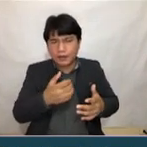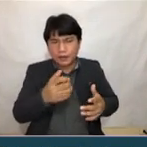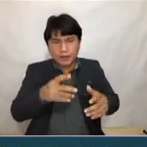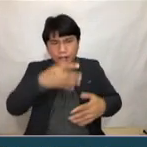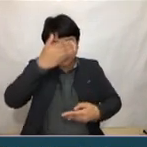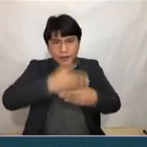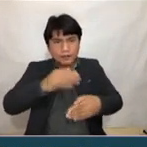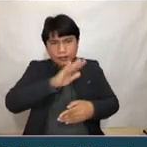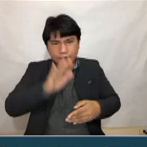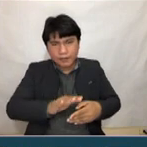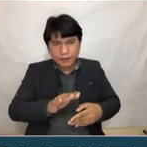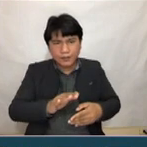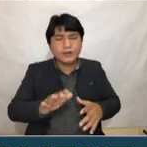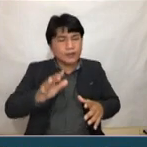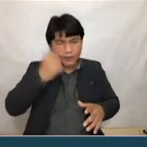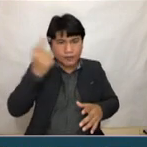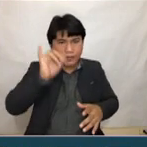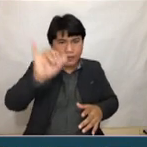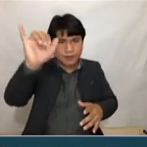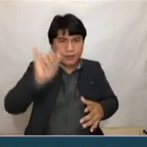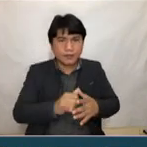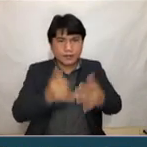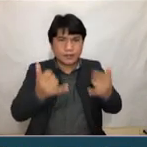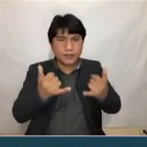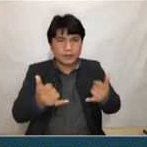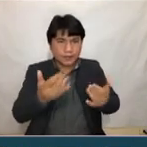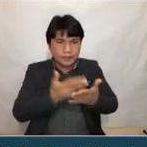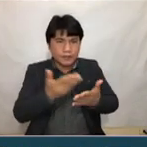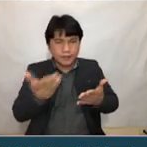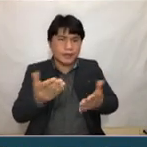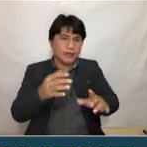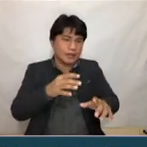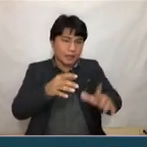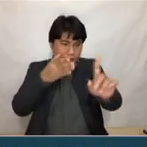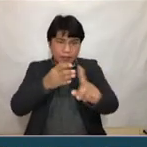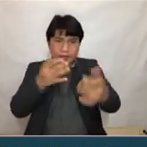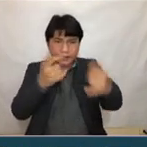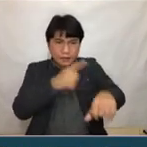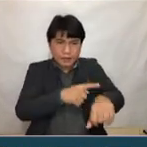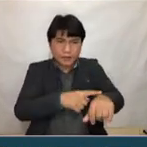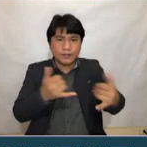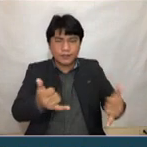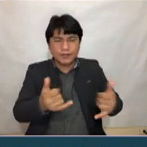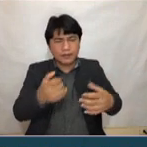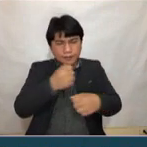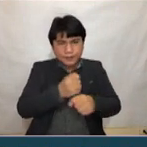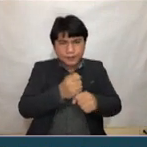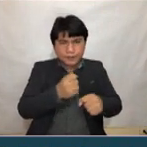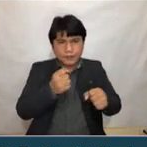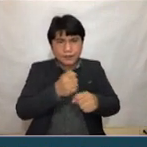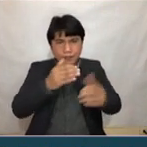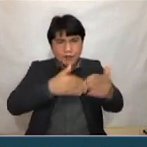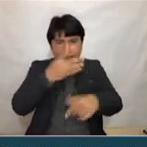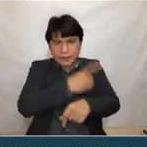never meant to be forever. It was actually just supposed to buy us time. Mm-hmm. And we are essentially creating the next big crisis that the